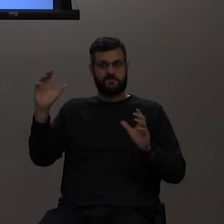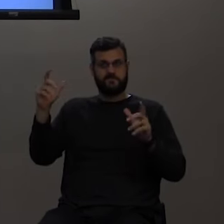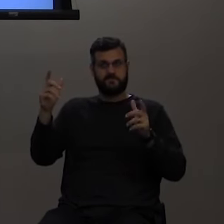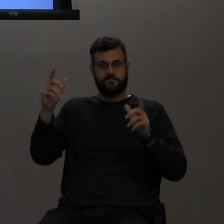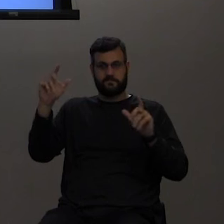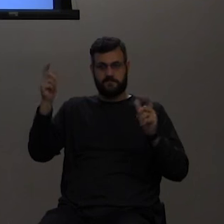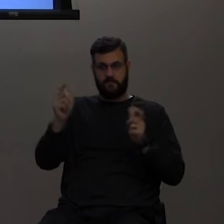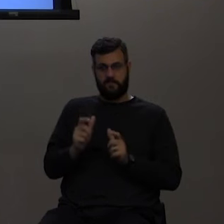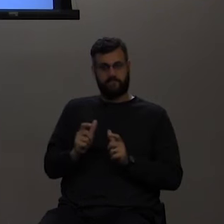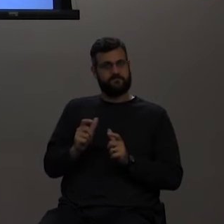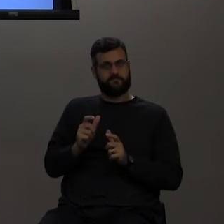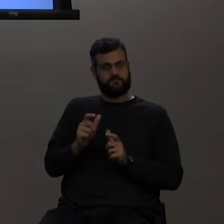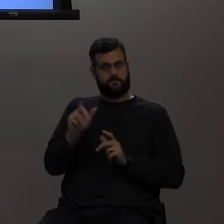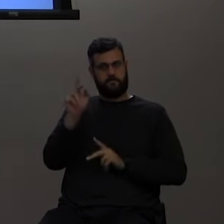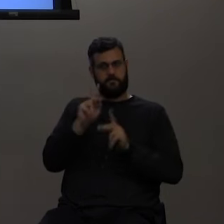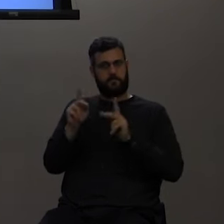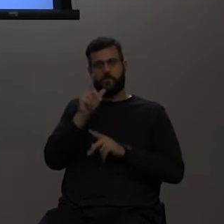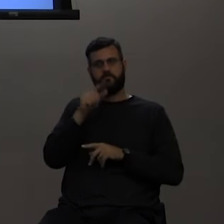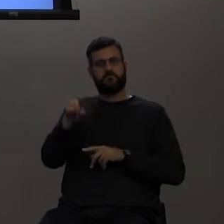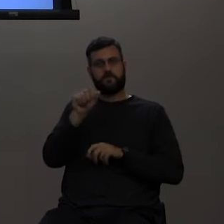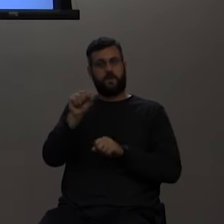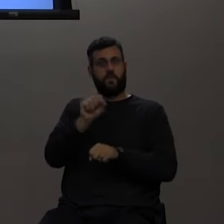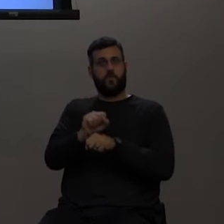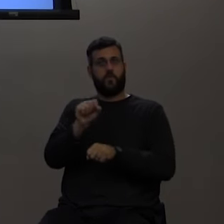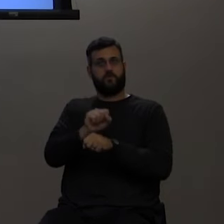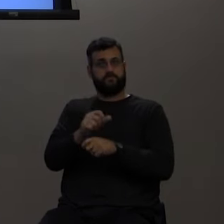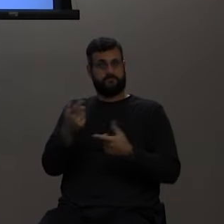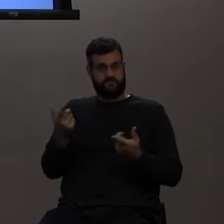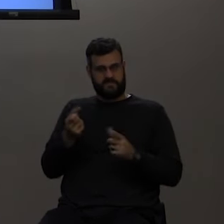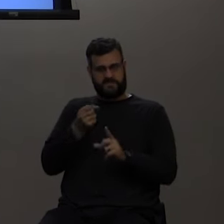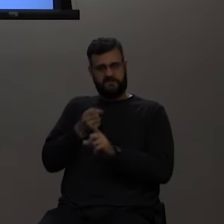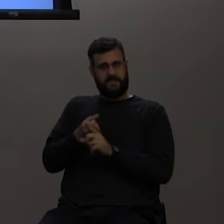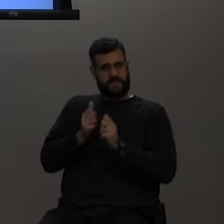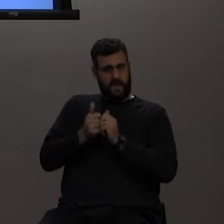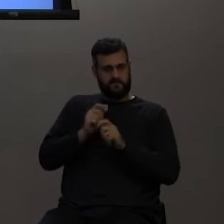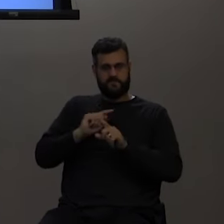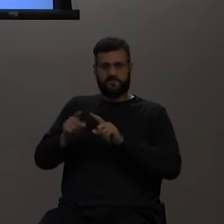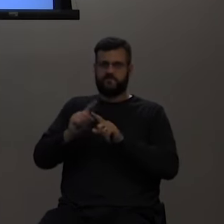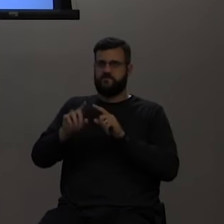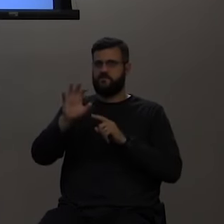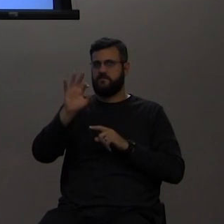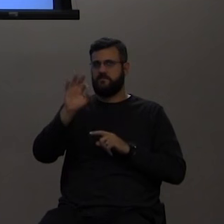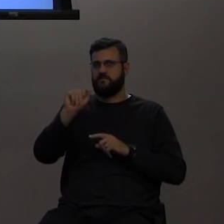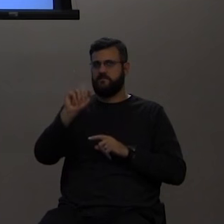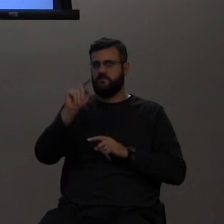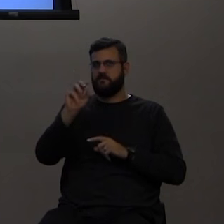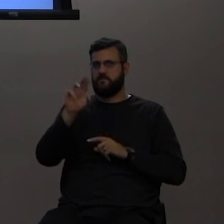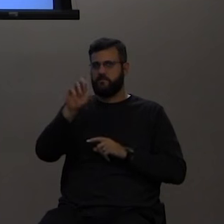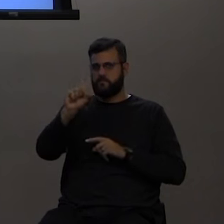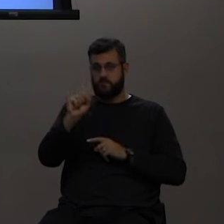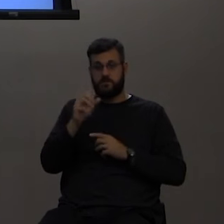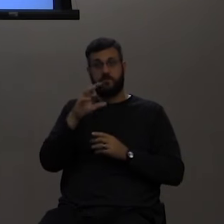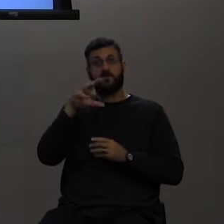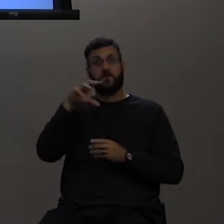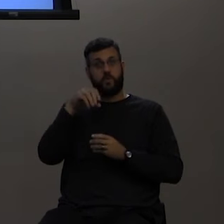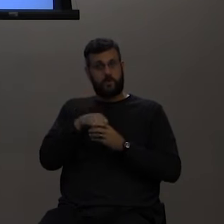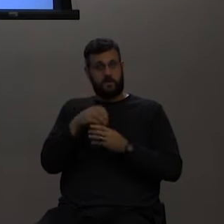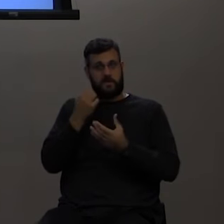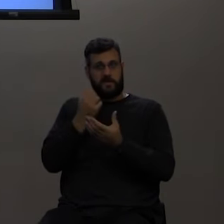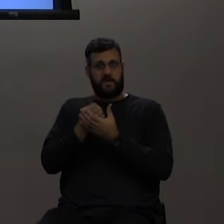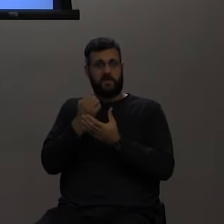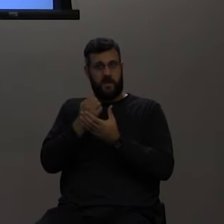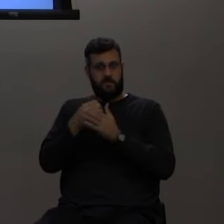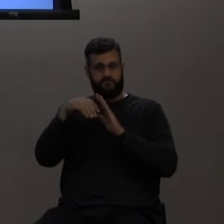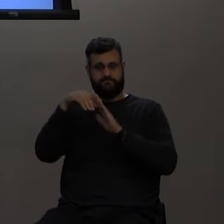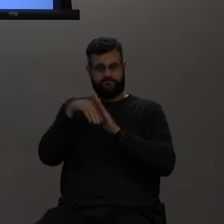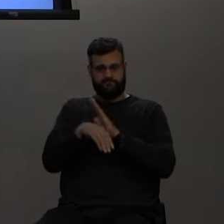force participation. This has been impacted by several different factors, including the economic